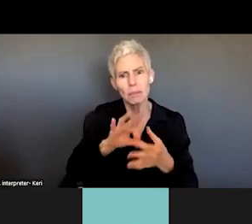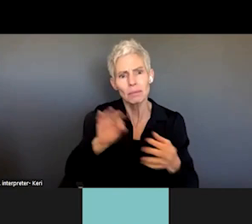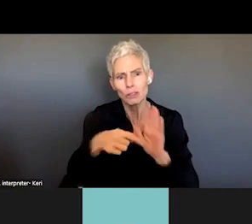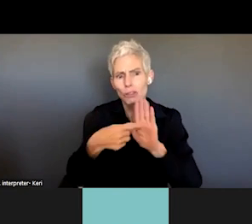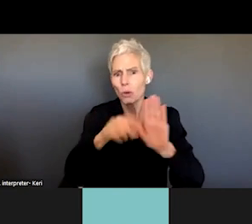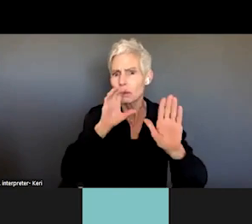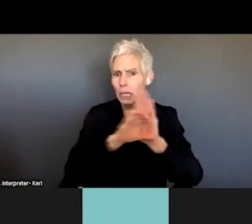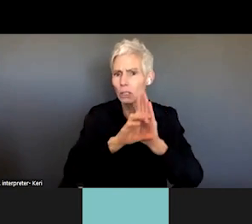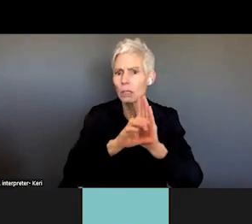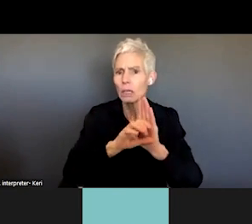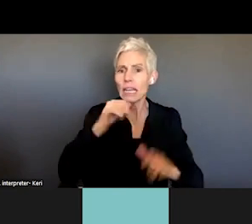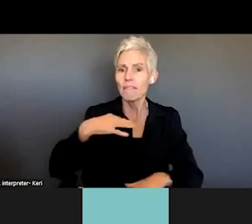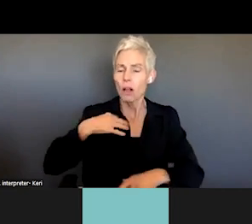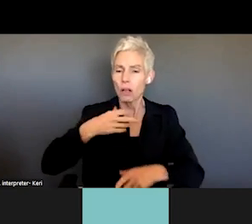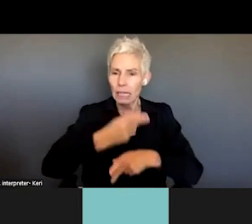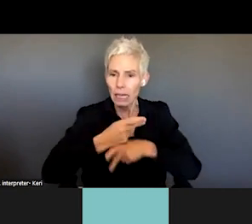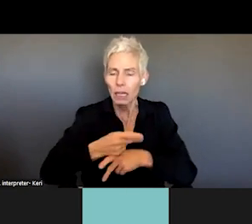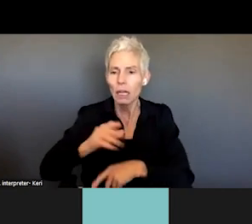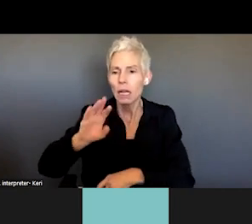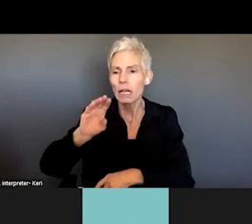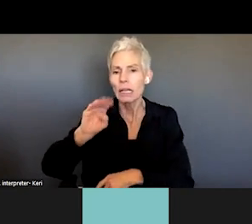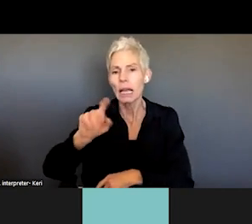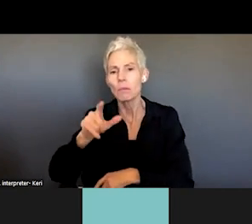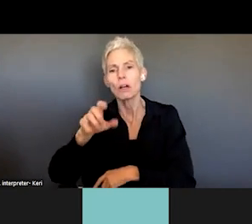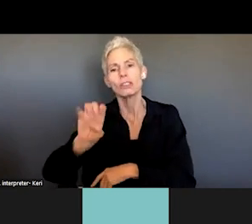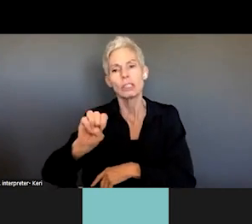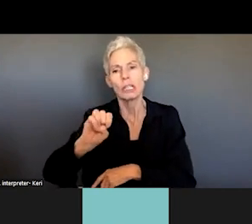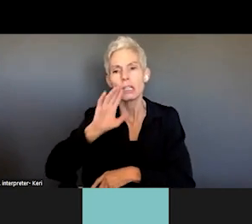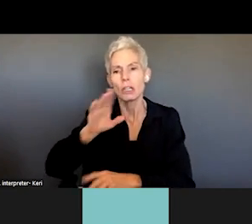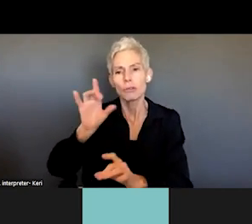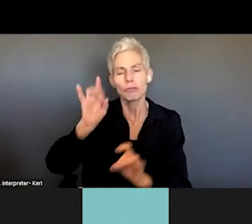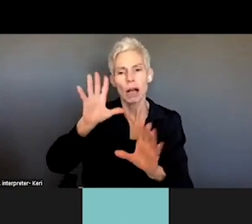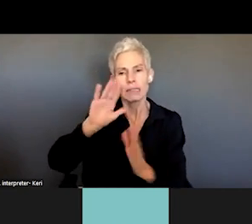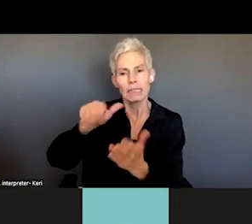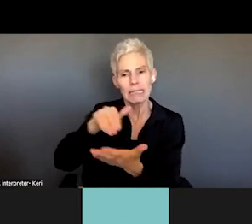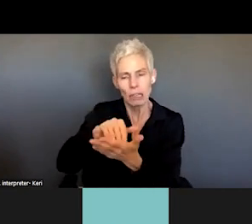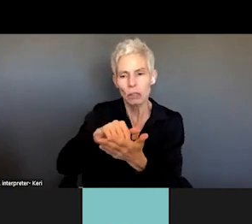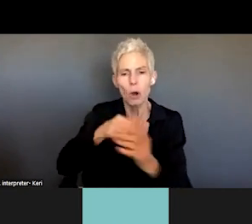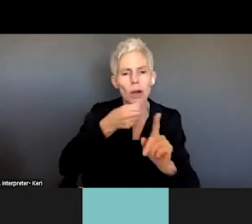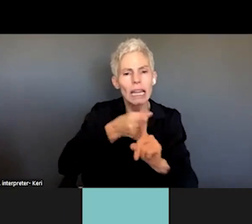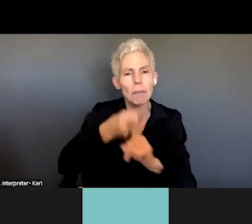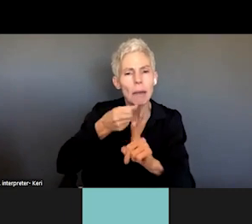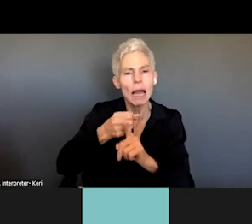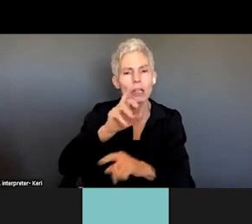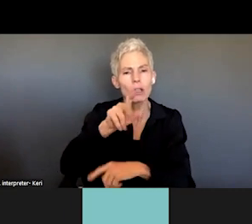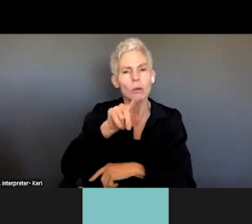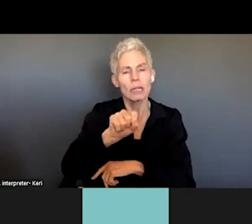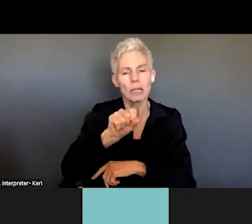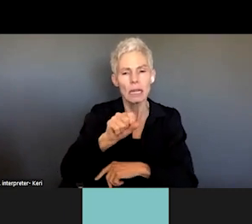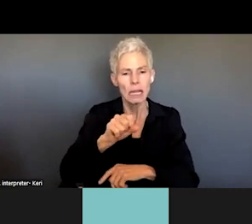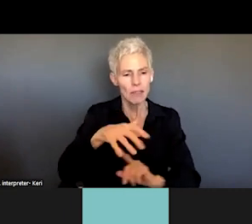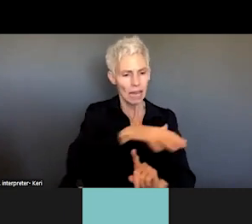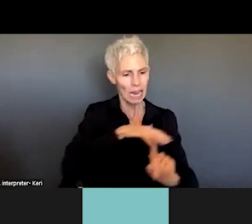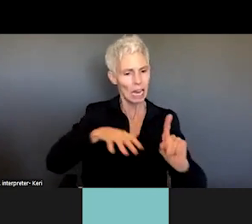with Marcy's Crisis Center, or we see that with empath units, that you can still have that kind of comfortable home-like living room